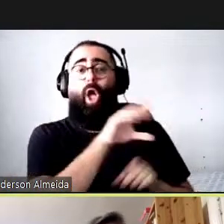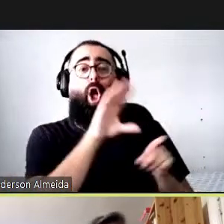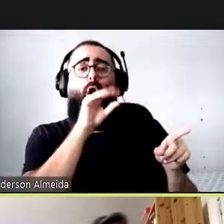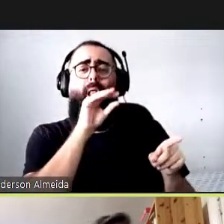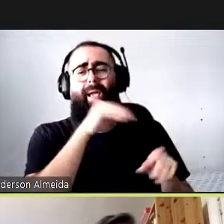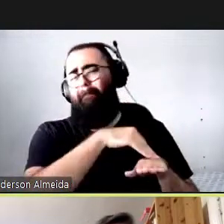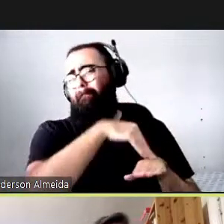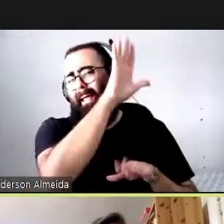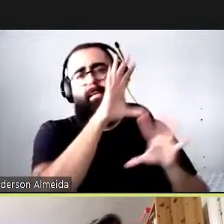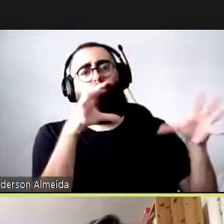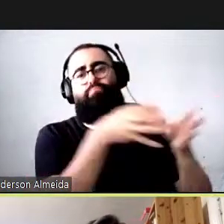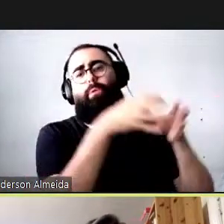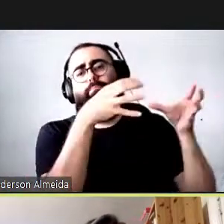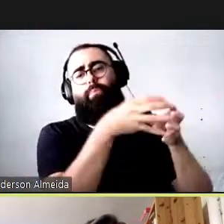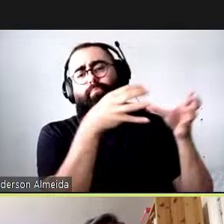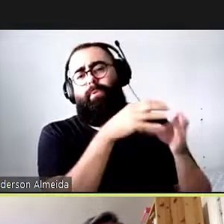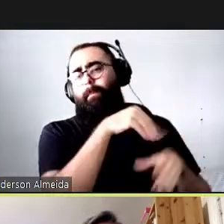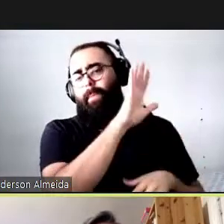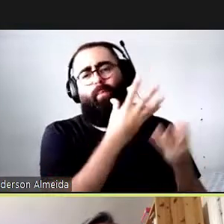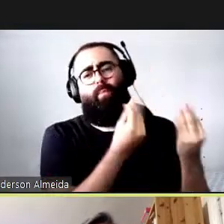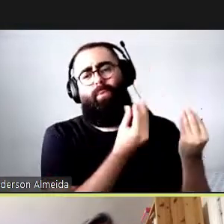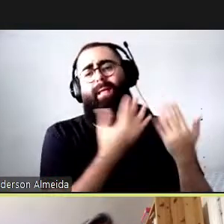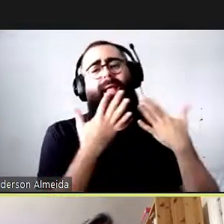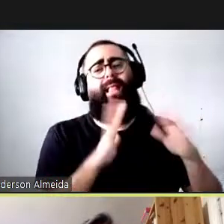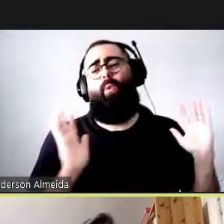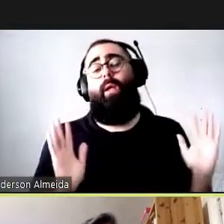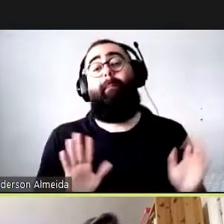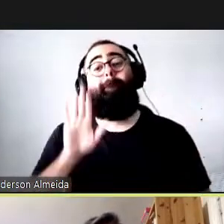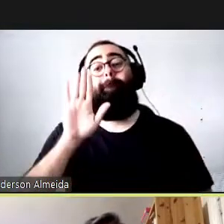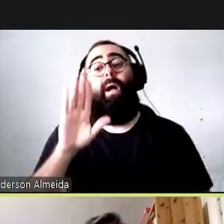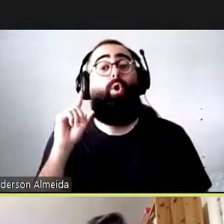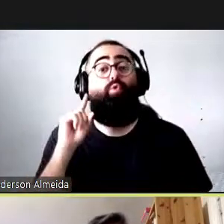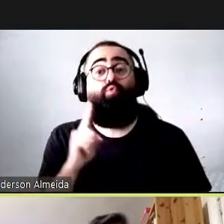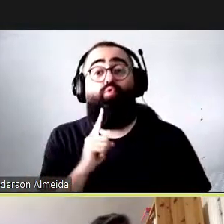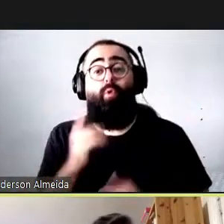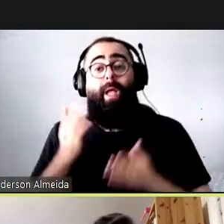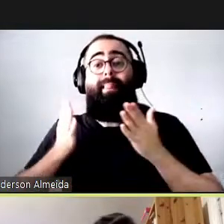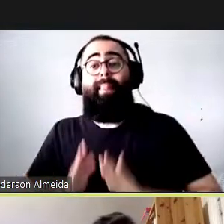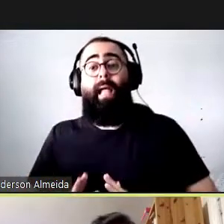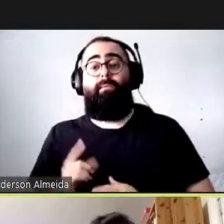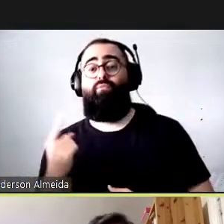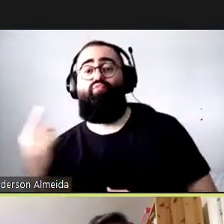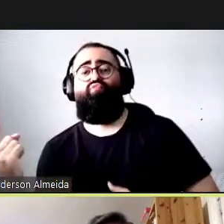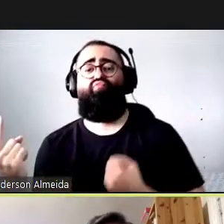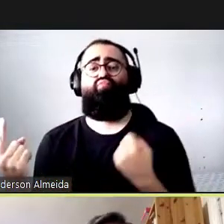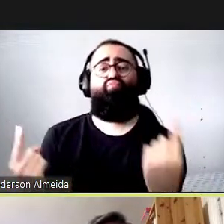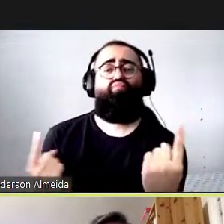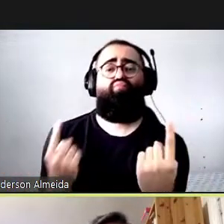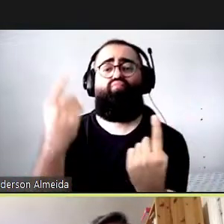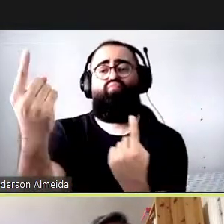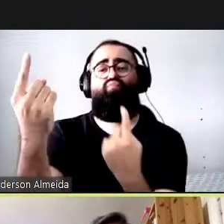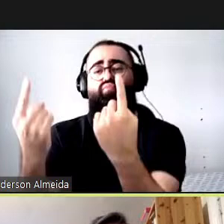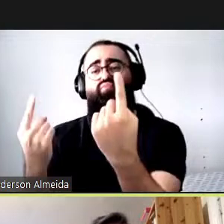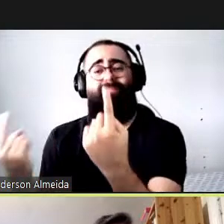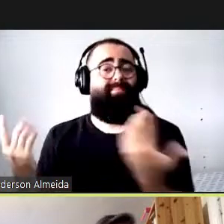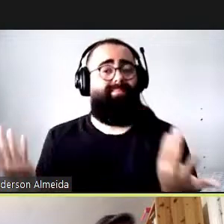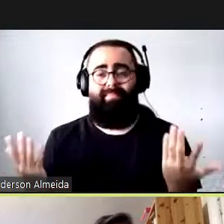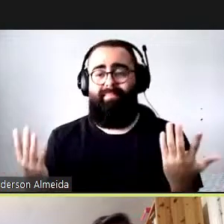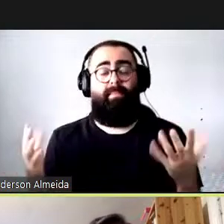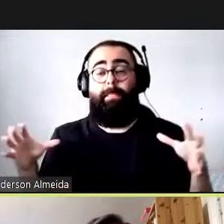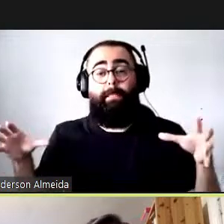at least haven't been documented as well. Maybe they had developed previously, maybe there were,